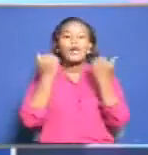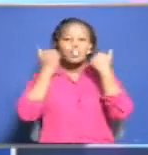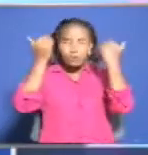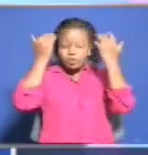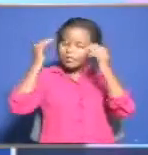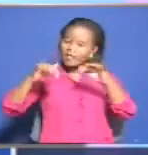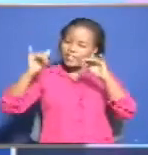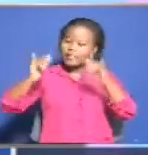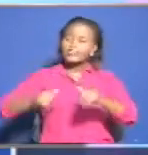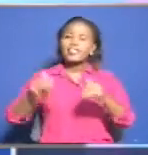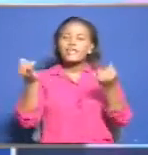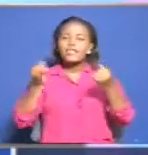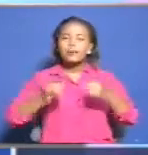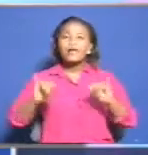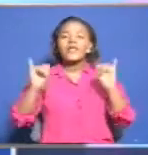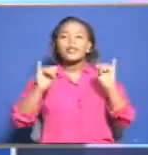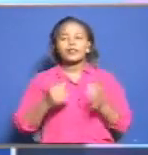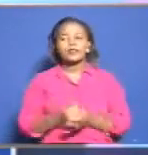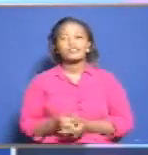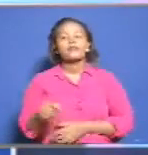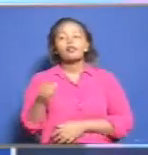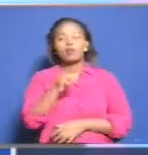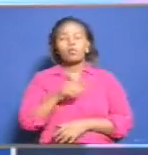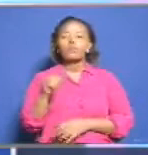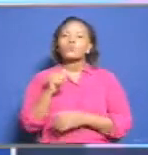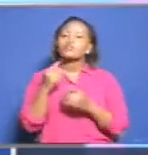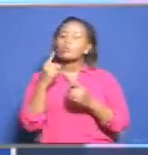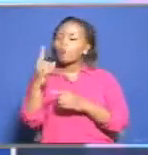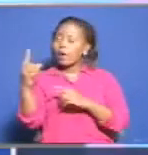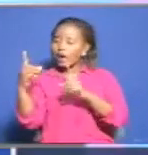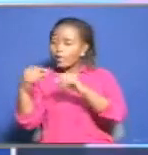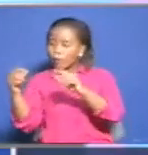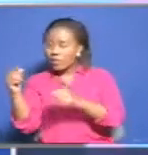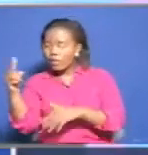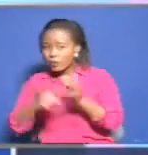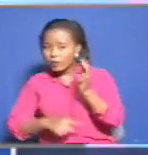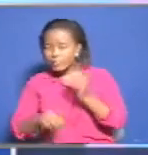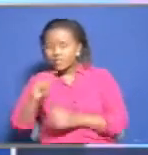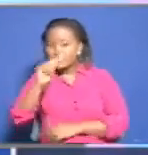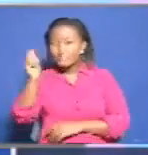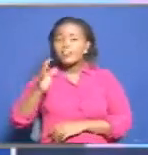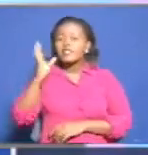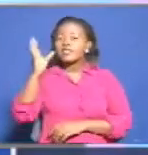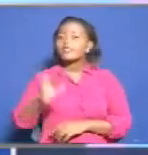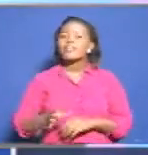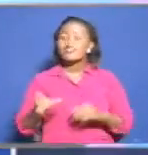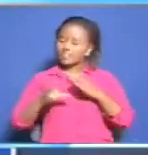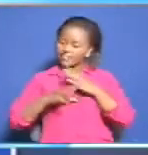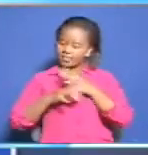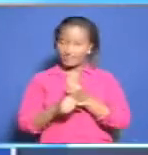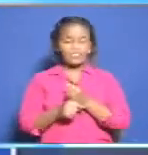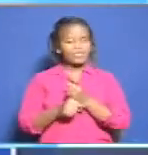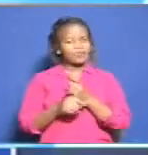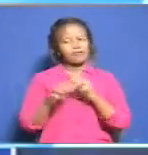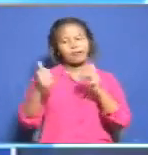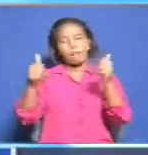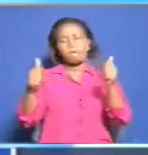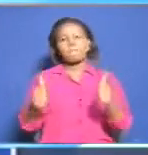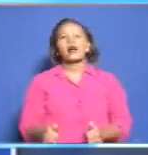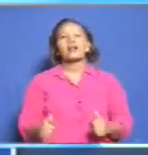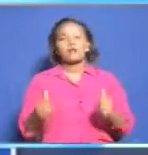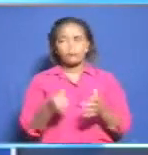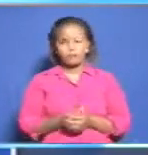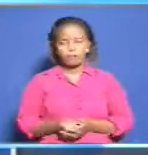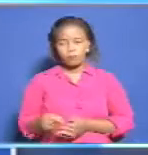judiciary. We are saying only one thing to you, that Kenyans have not misplaced their trust. We are proud that